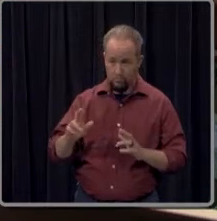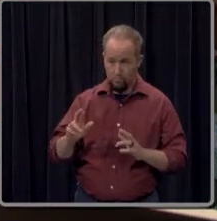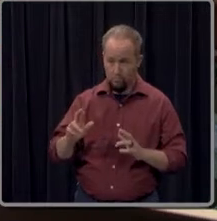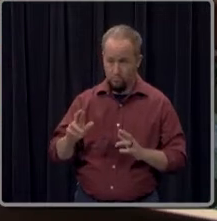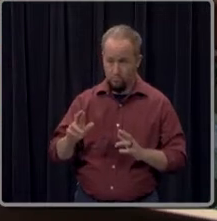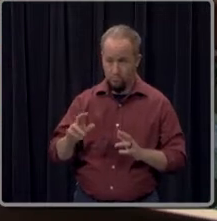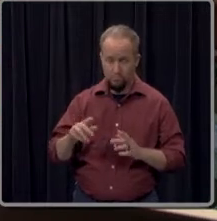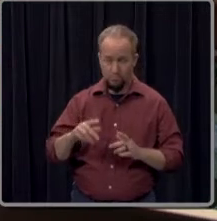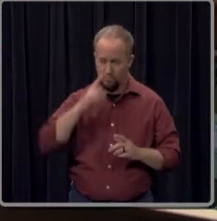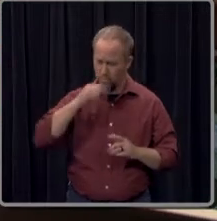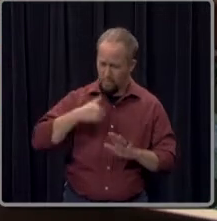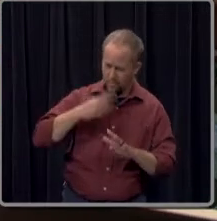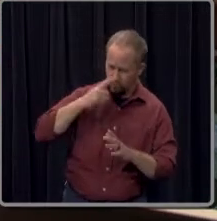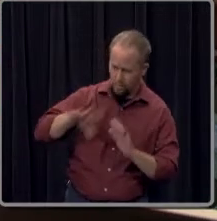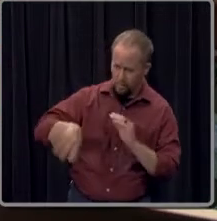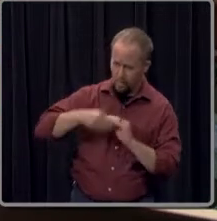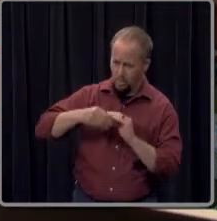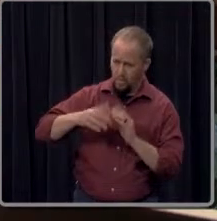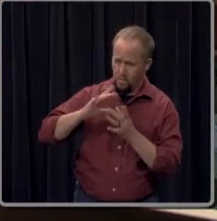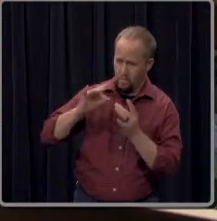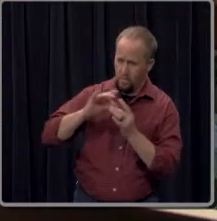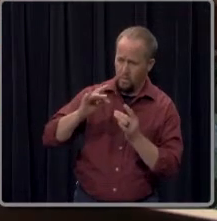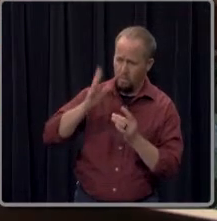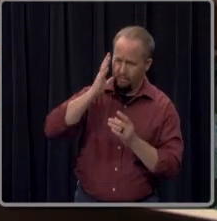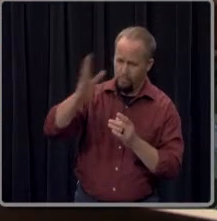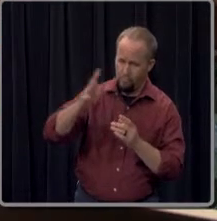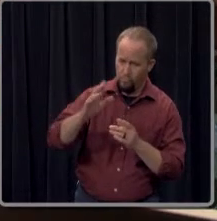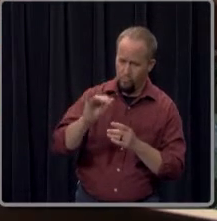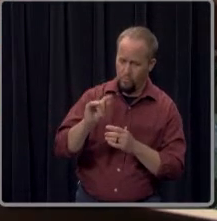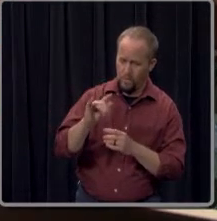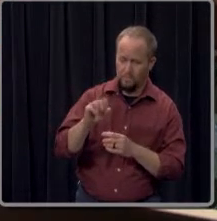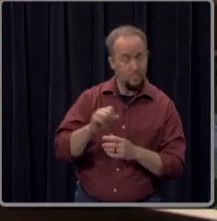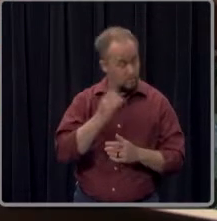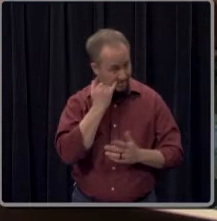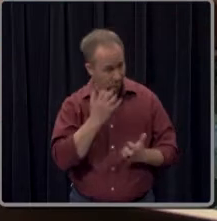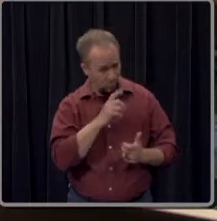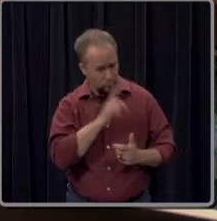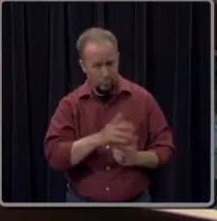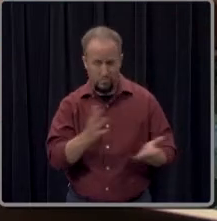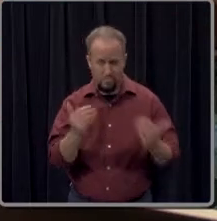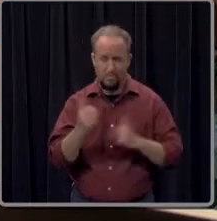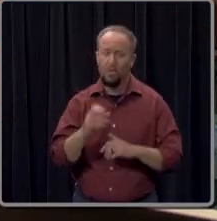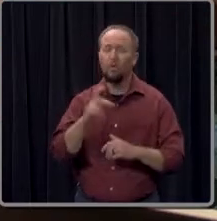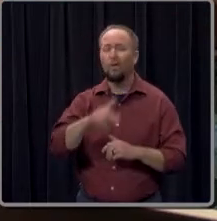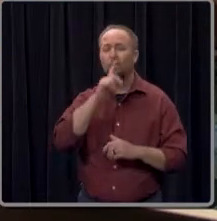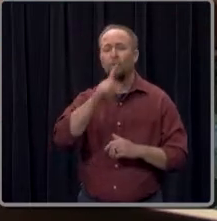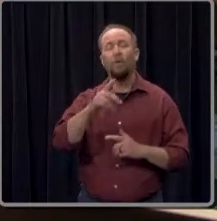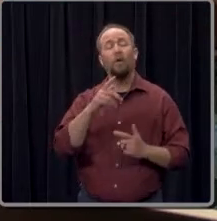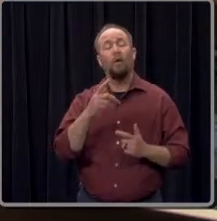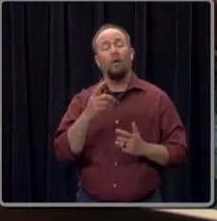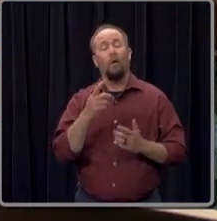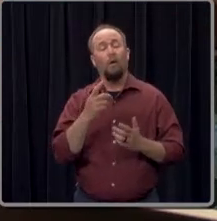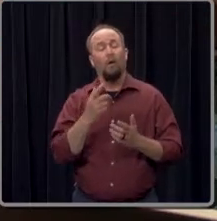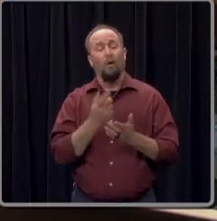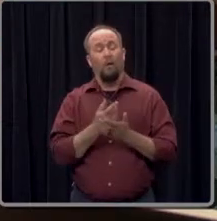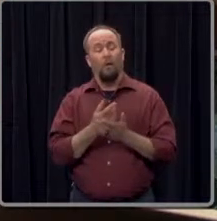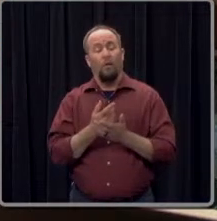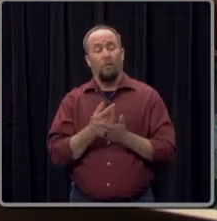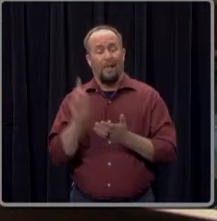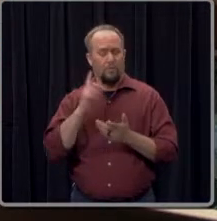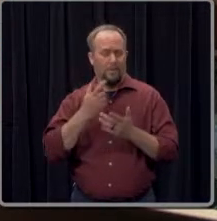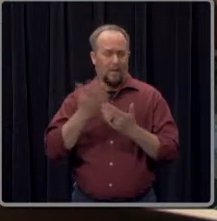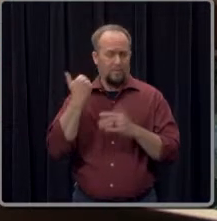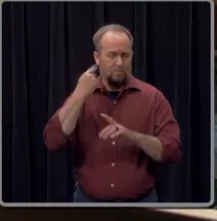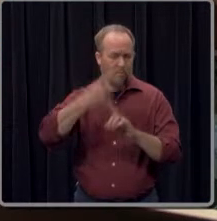may I Hopefully, add commentary on the future items? if you'd like. Okay, please. Sure. Sure. In last month's board